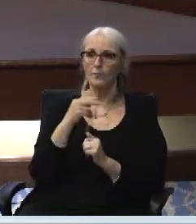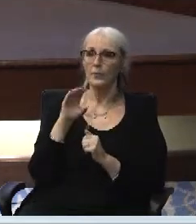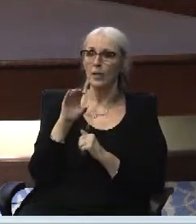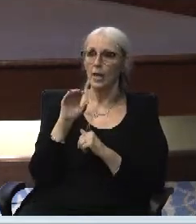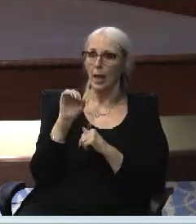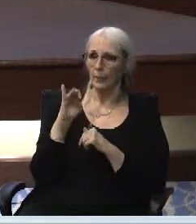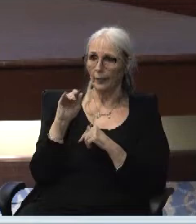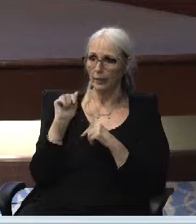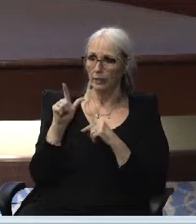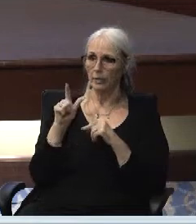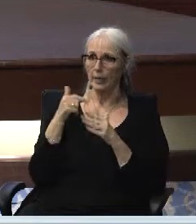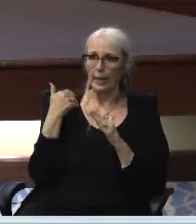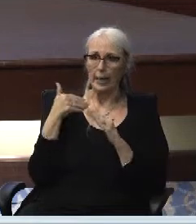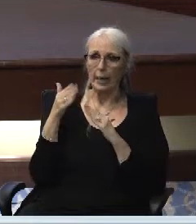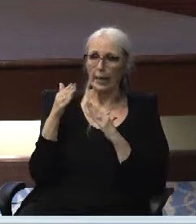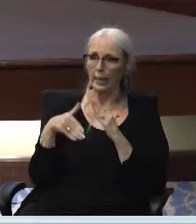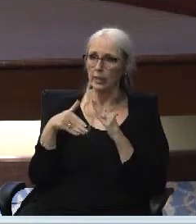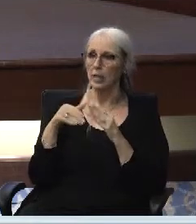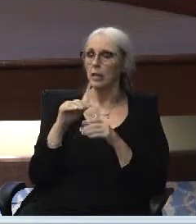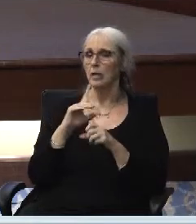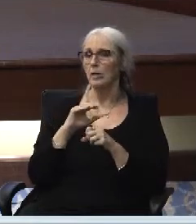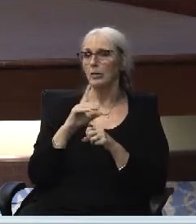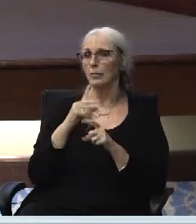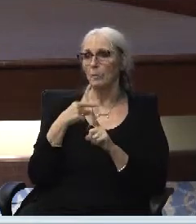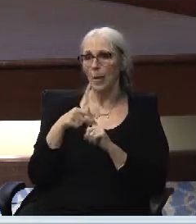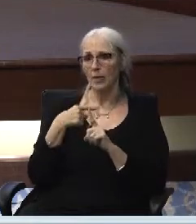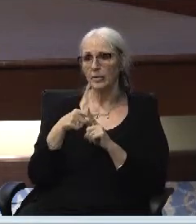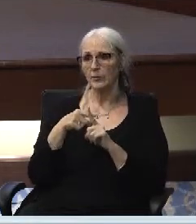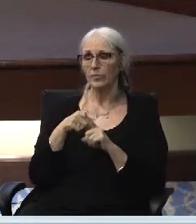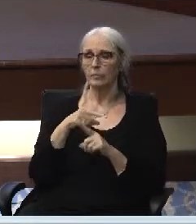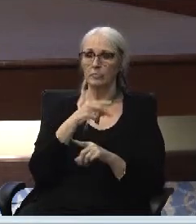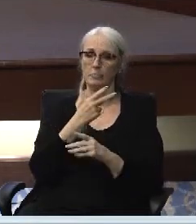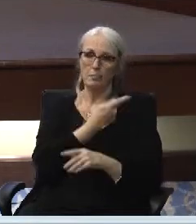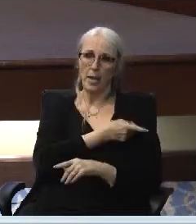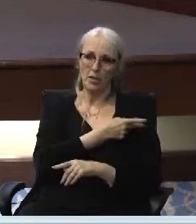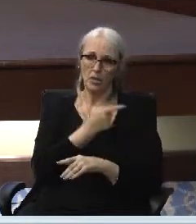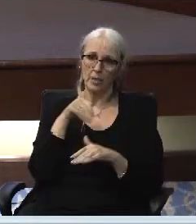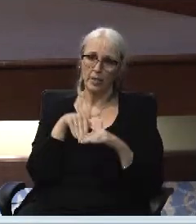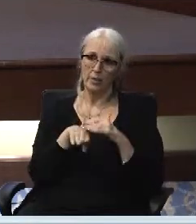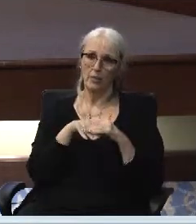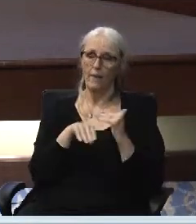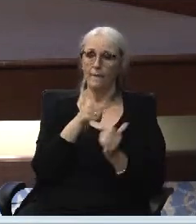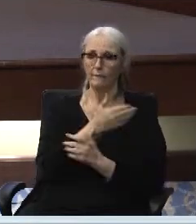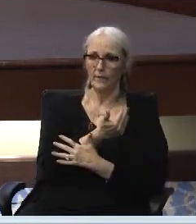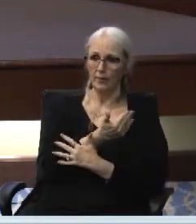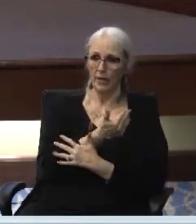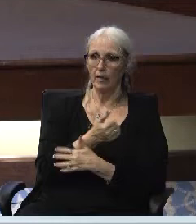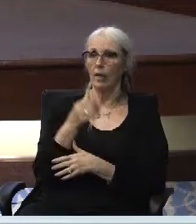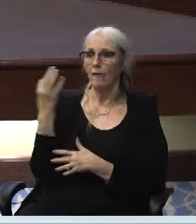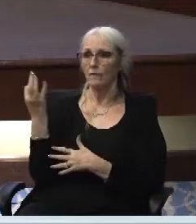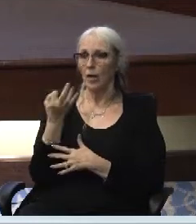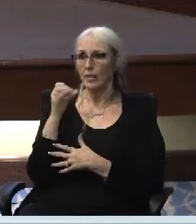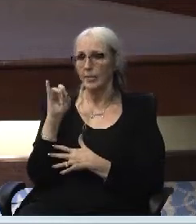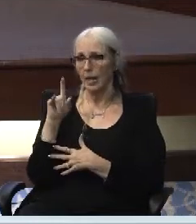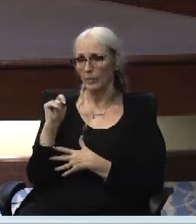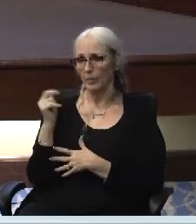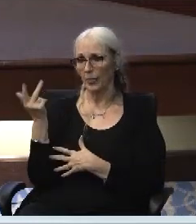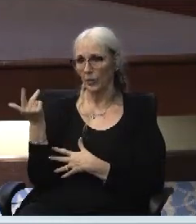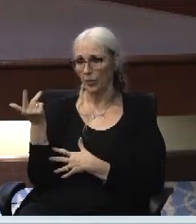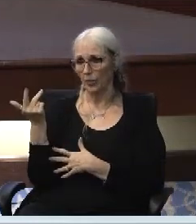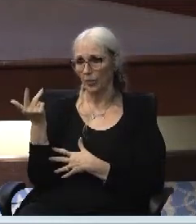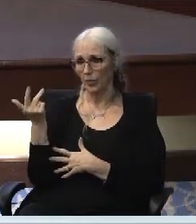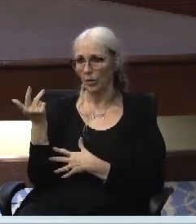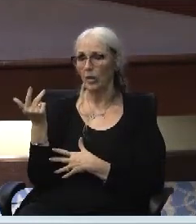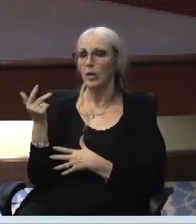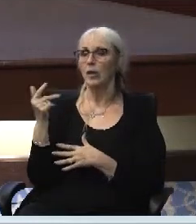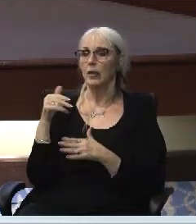running average of COVID-19 positive patients admitted into the hospital was 15. As of Friday, September 3rd, the 7-day